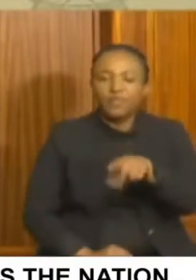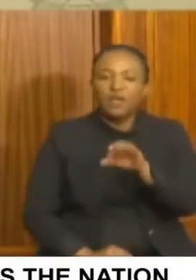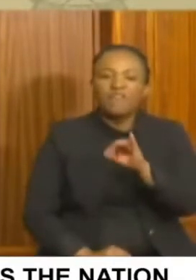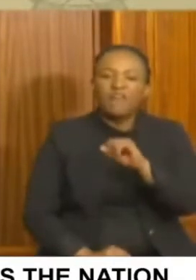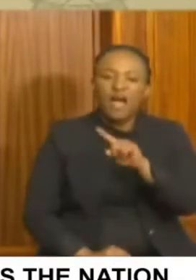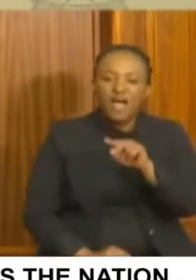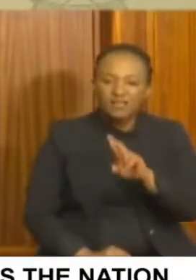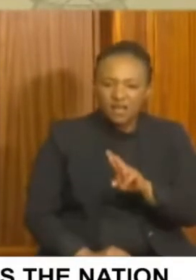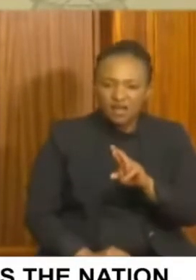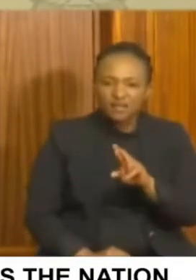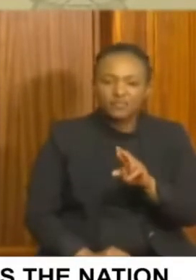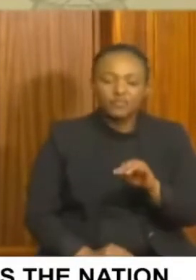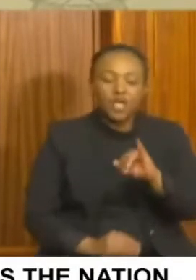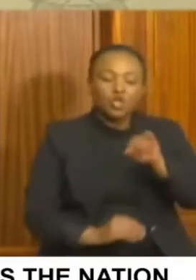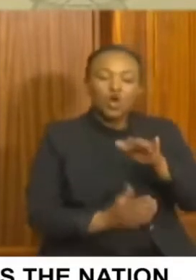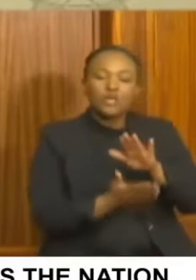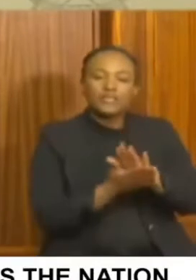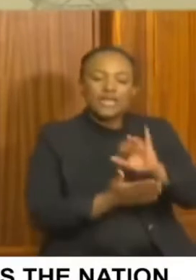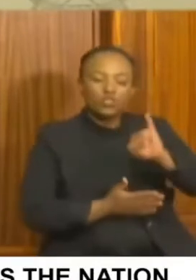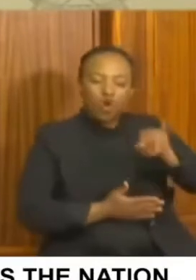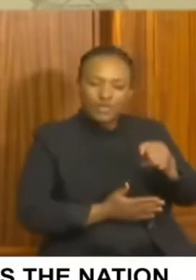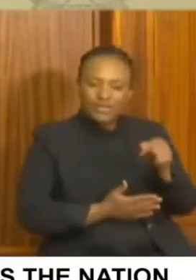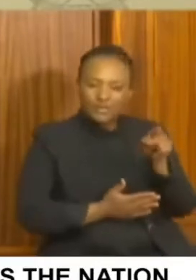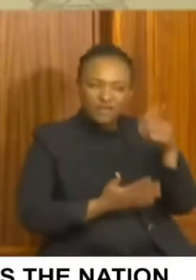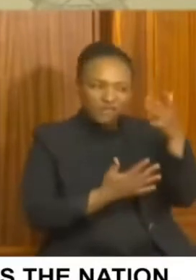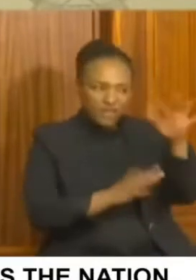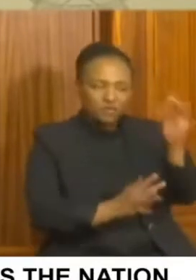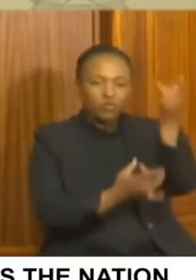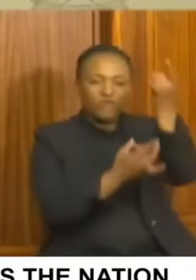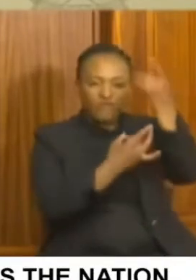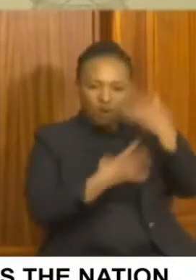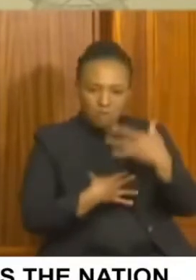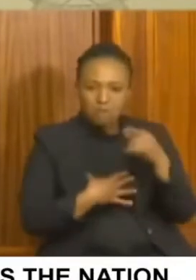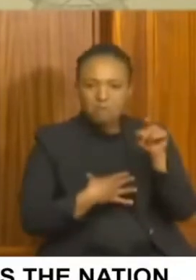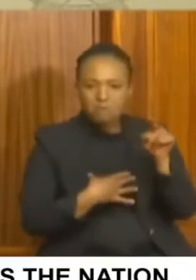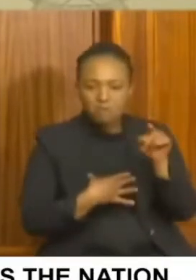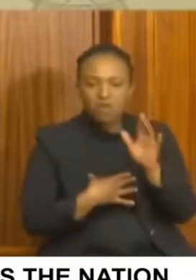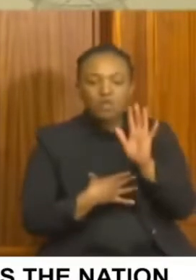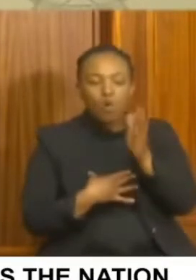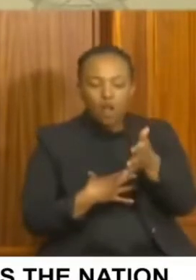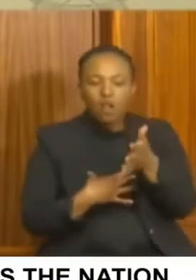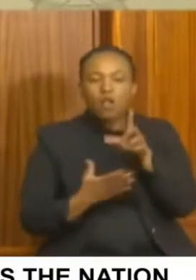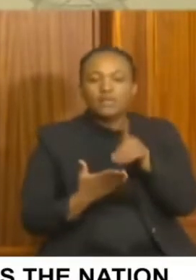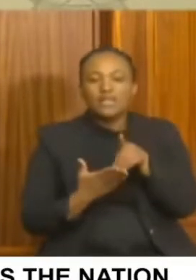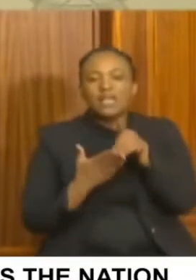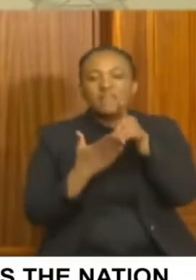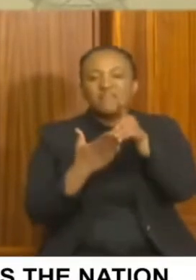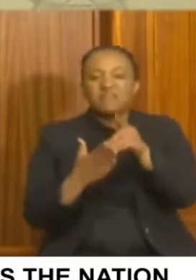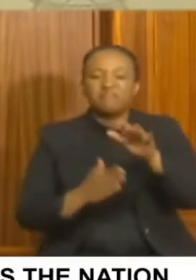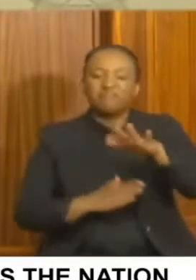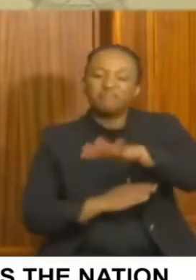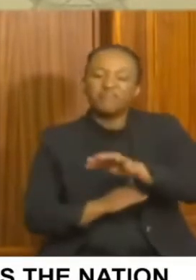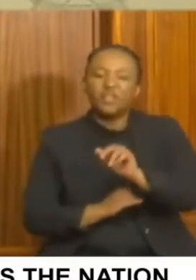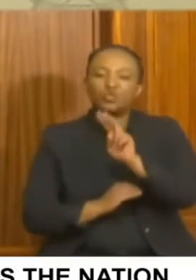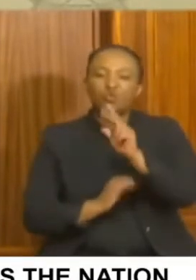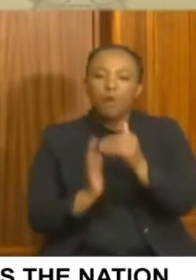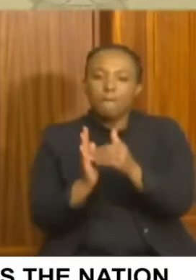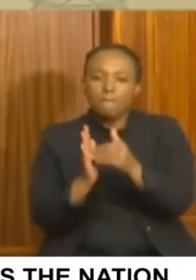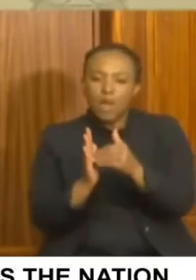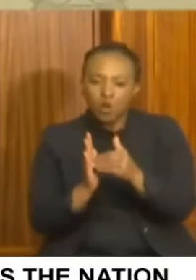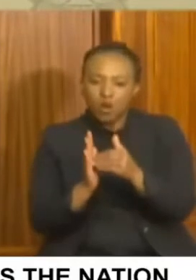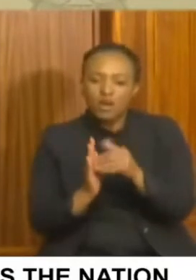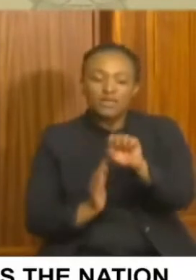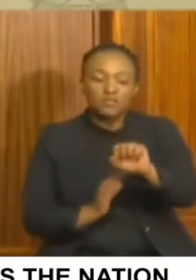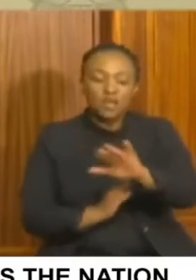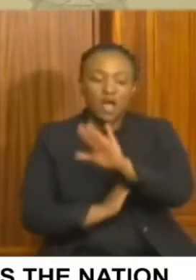indication from Johnson & Johnson... Yes? ...that it expects to deliver around 2 million vaccines to